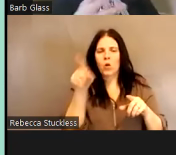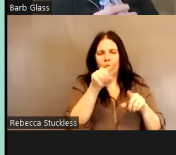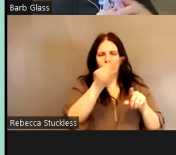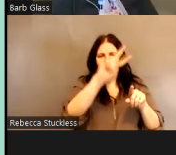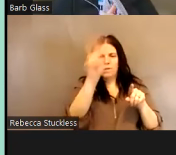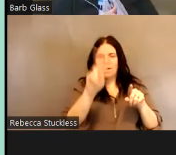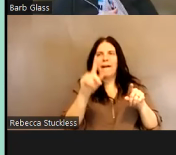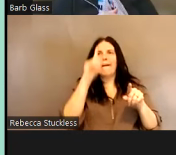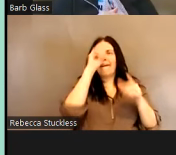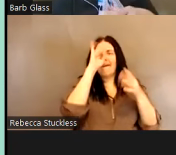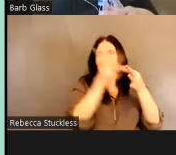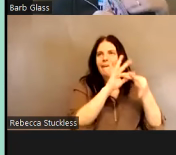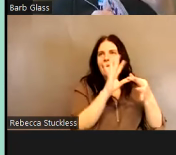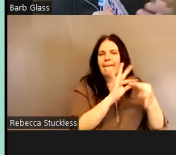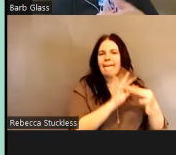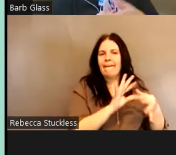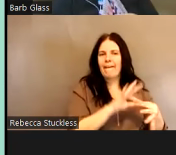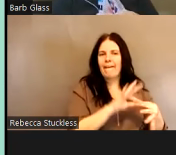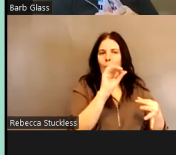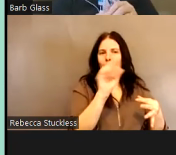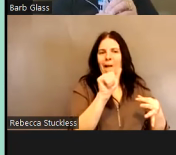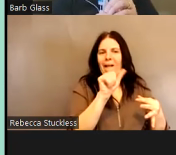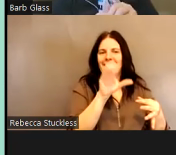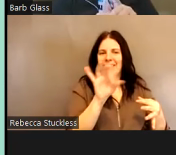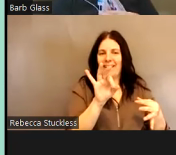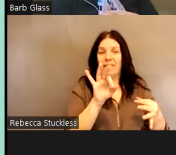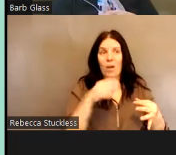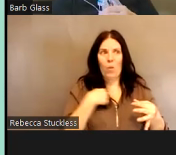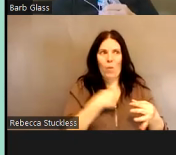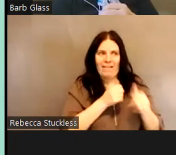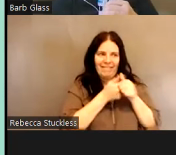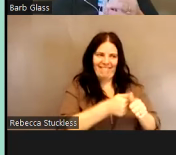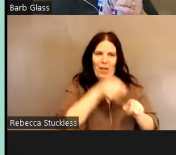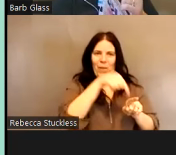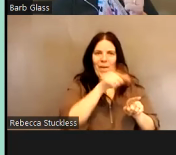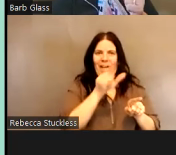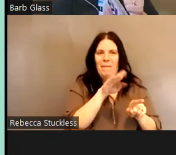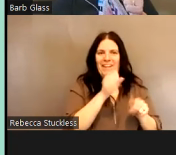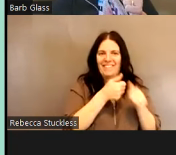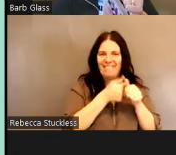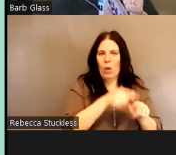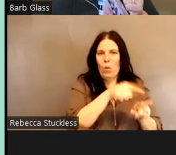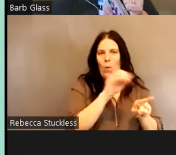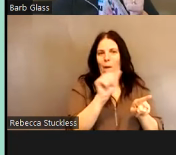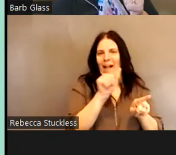back to the OALCF, since that's what we are required to work under in LBS.